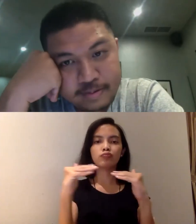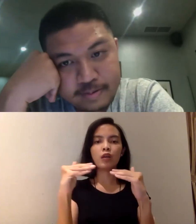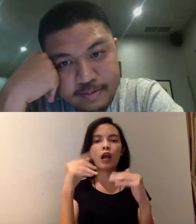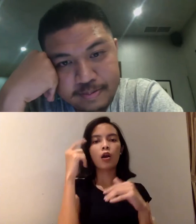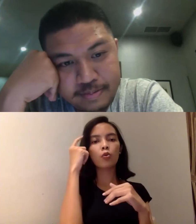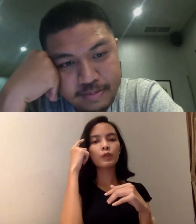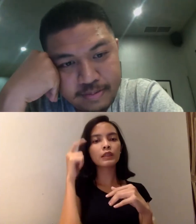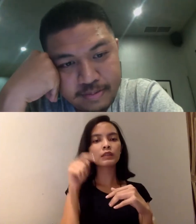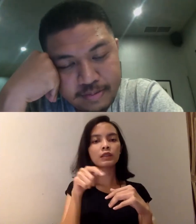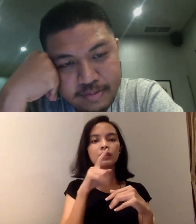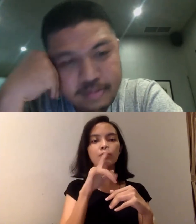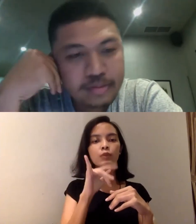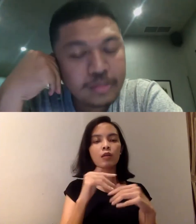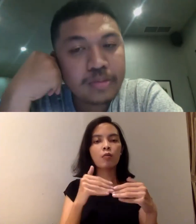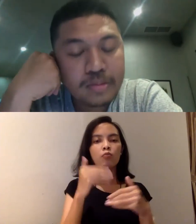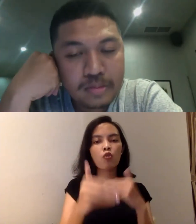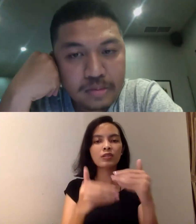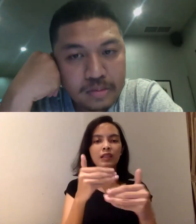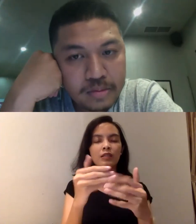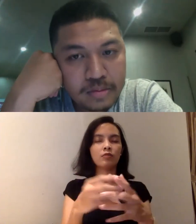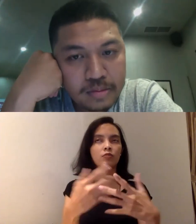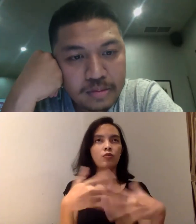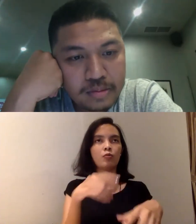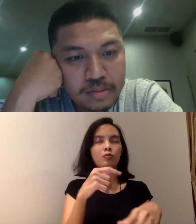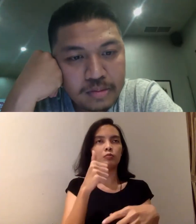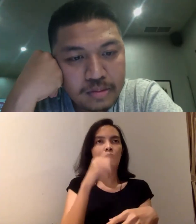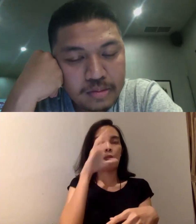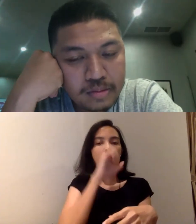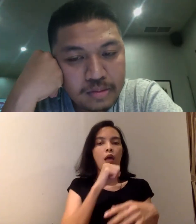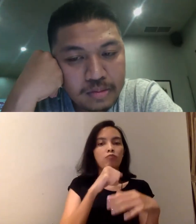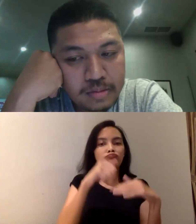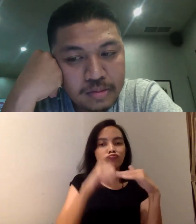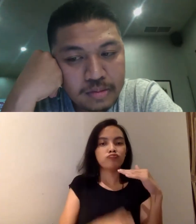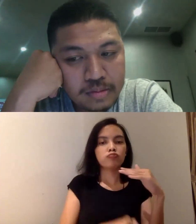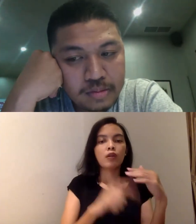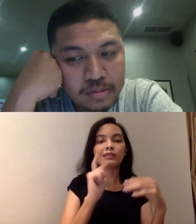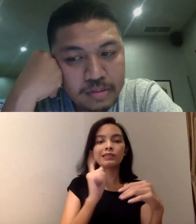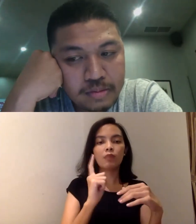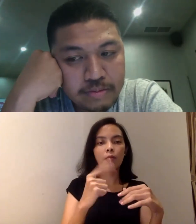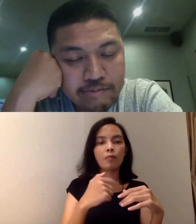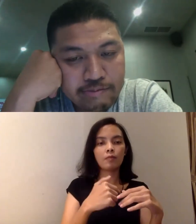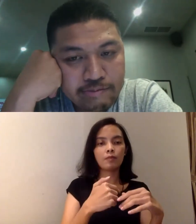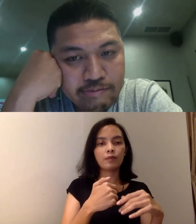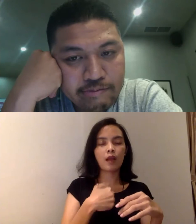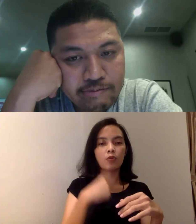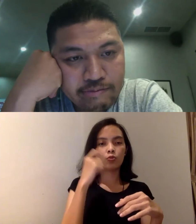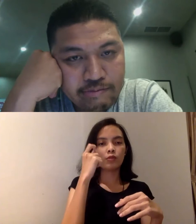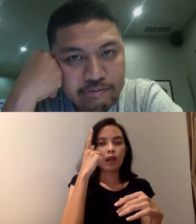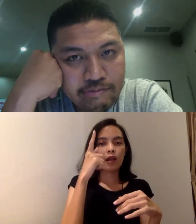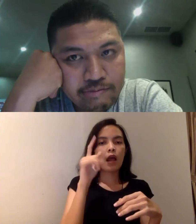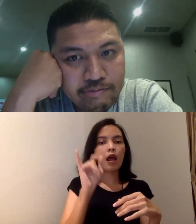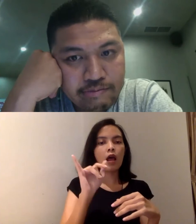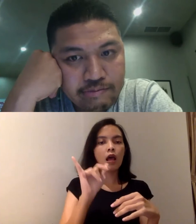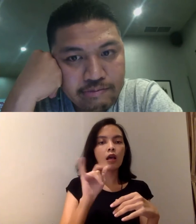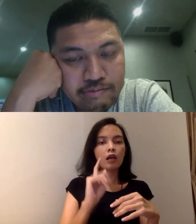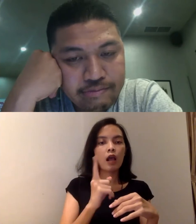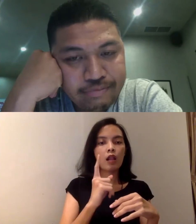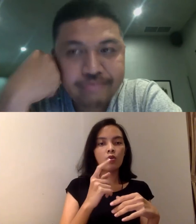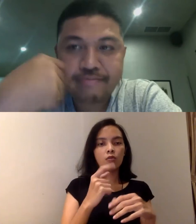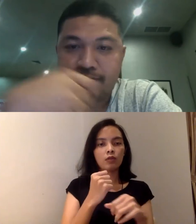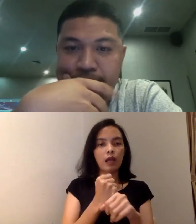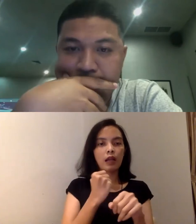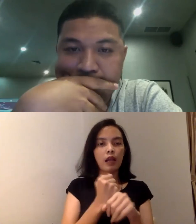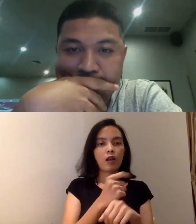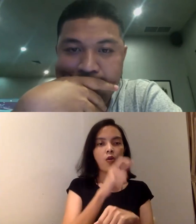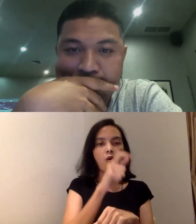that's a huge process for me to understand that, because I do realize that just because someone wants